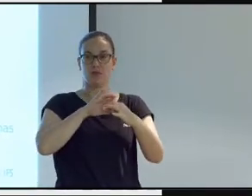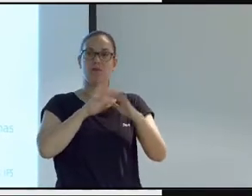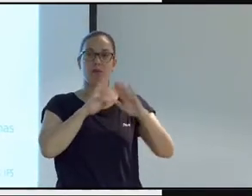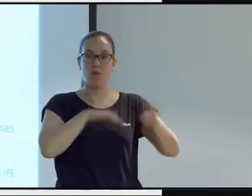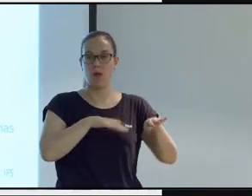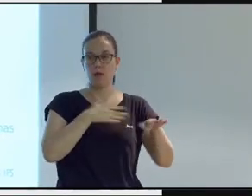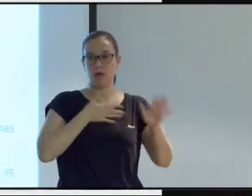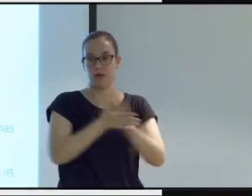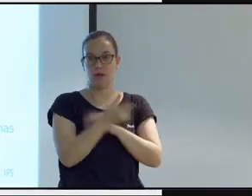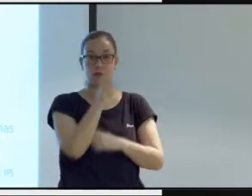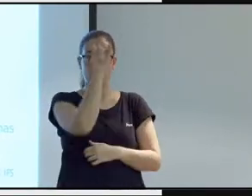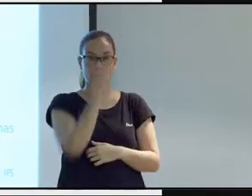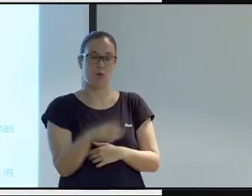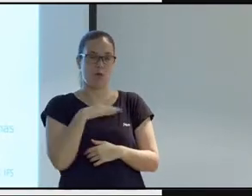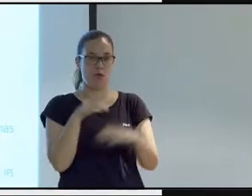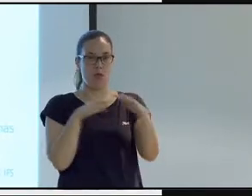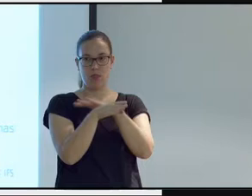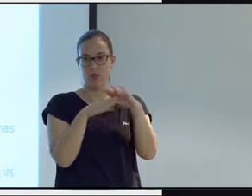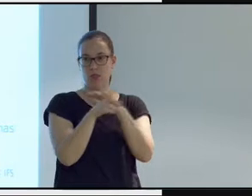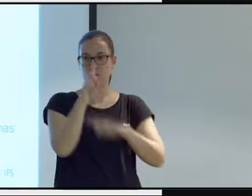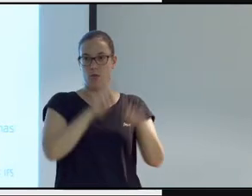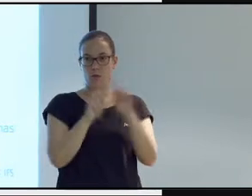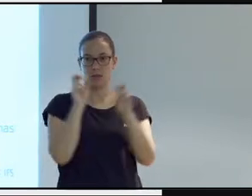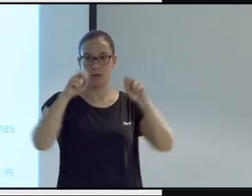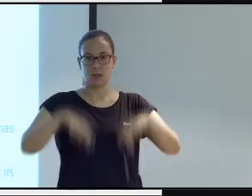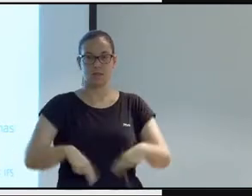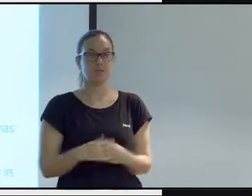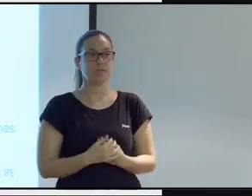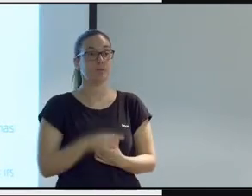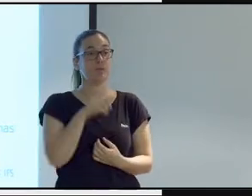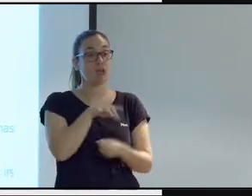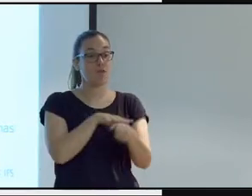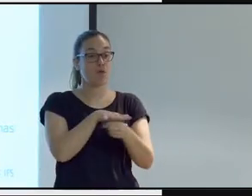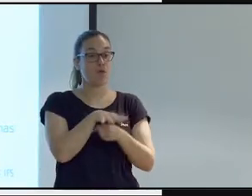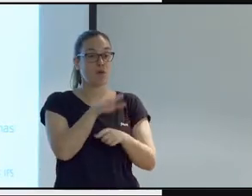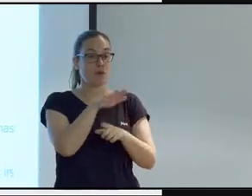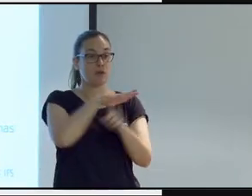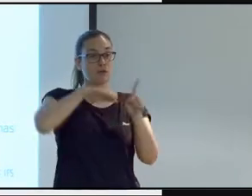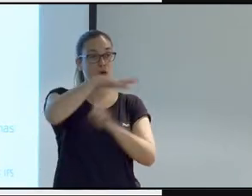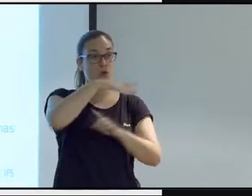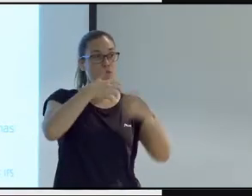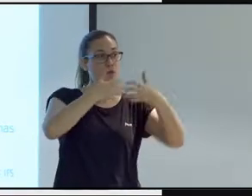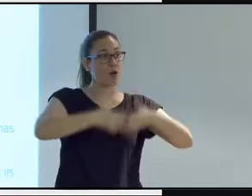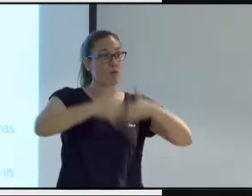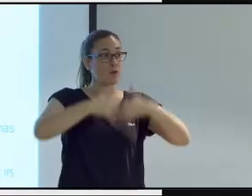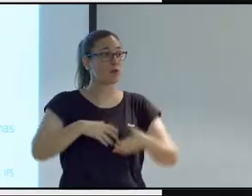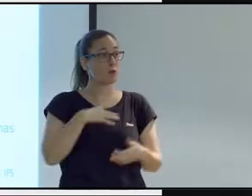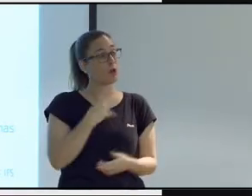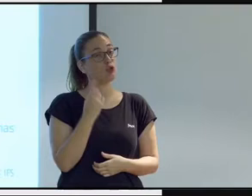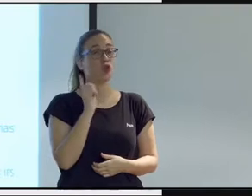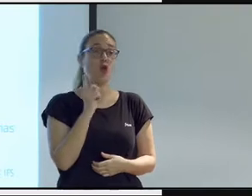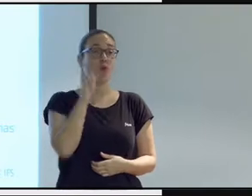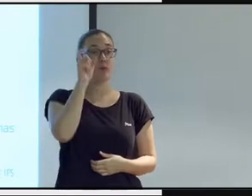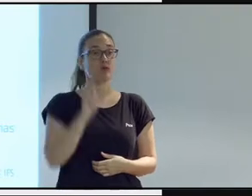favorable surroundings, and that person may go up that ramp. And this surroundings here, this can happen